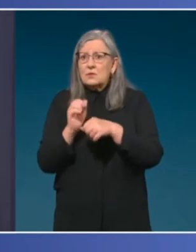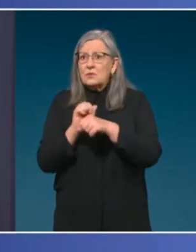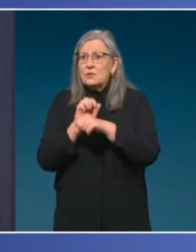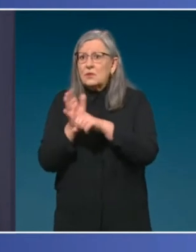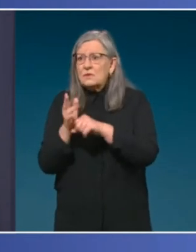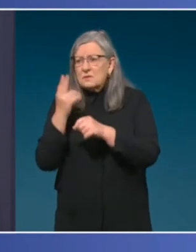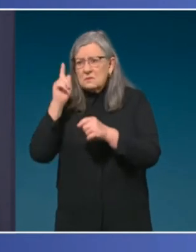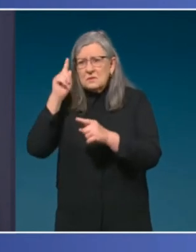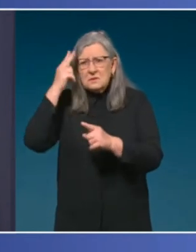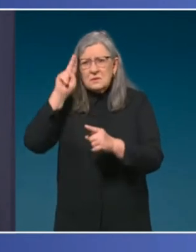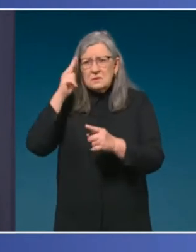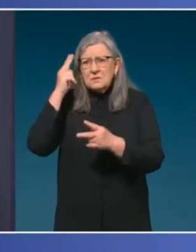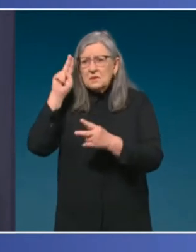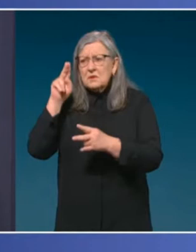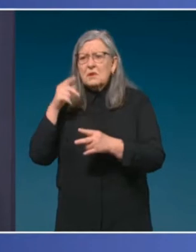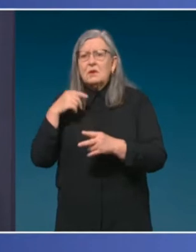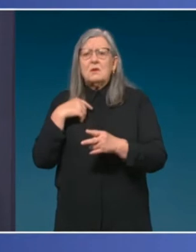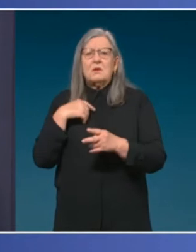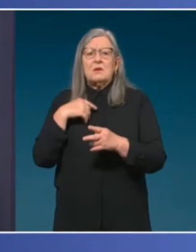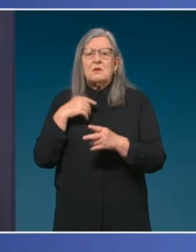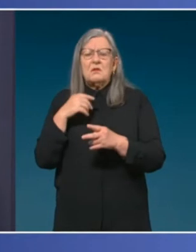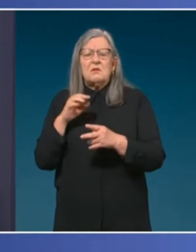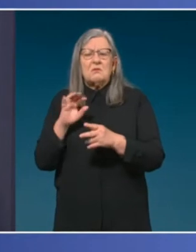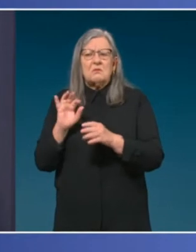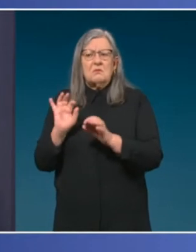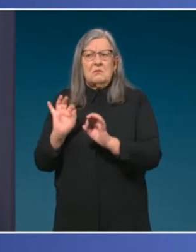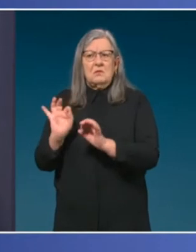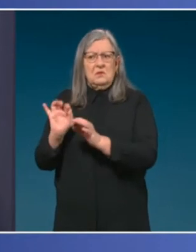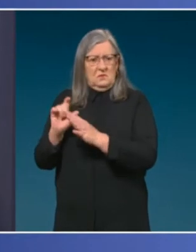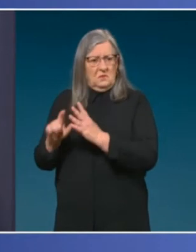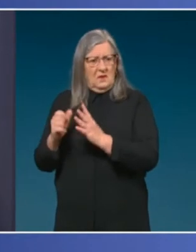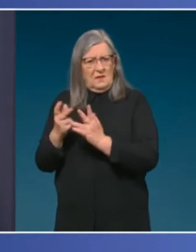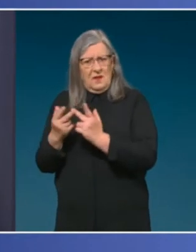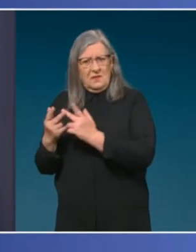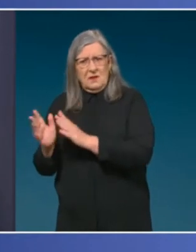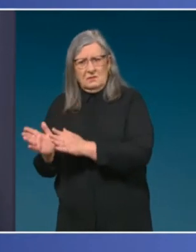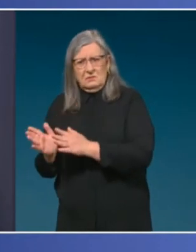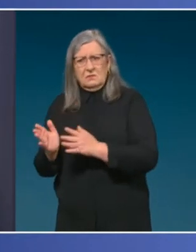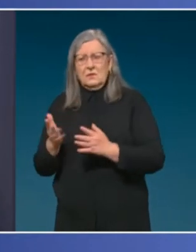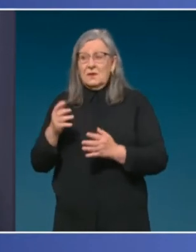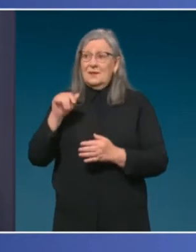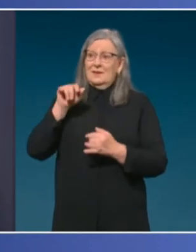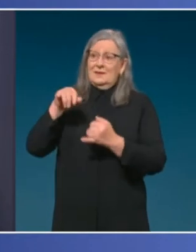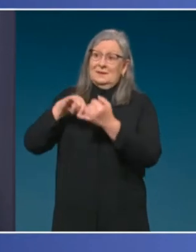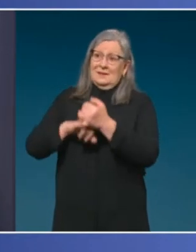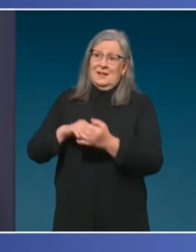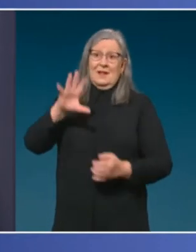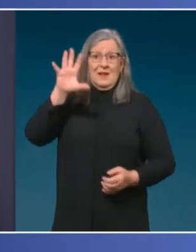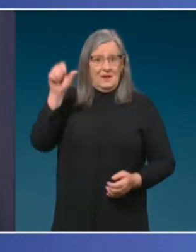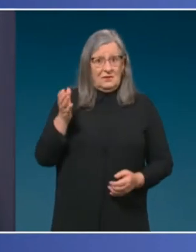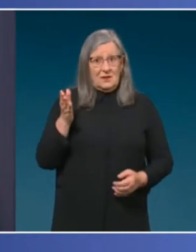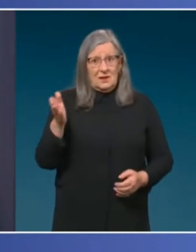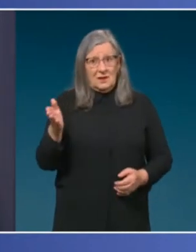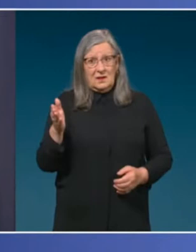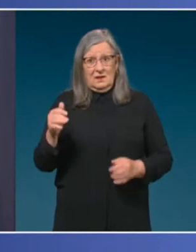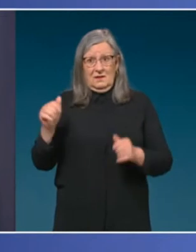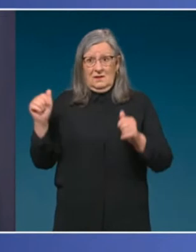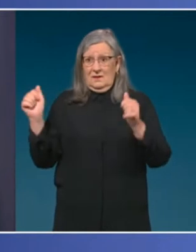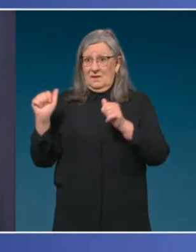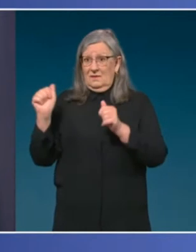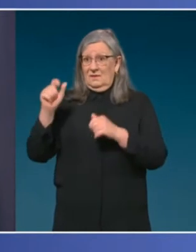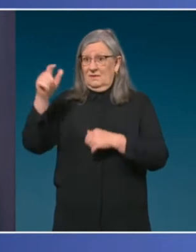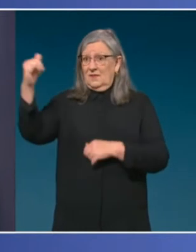South Africa, there were 20 people on the flight last week. There was capability